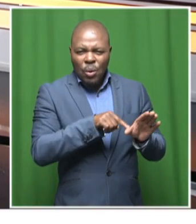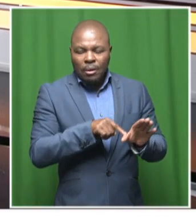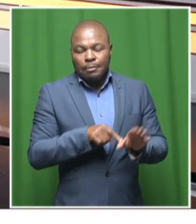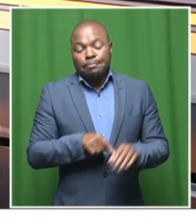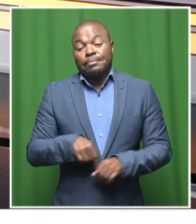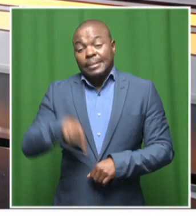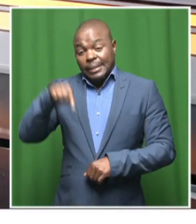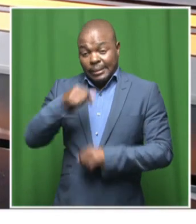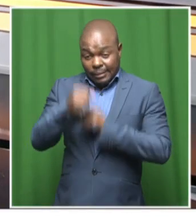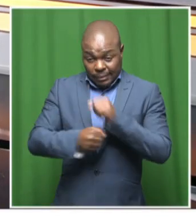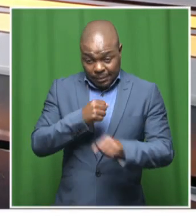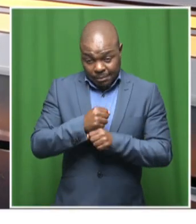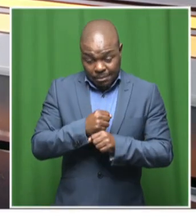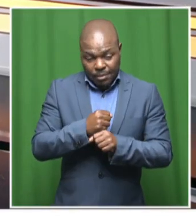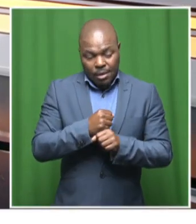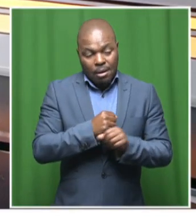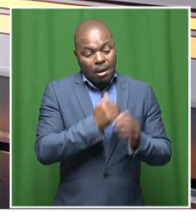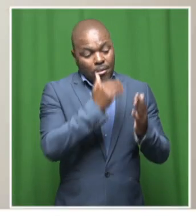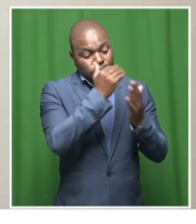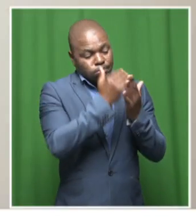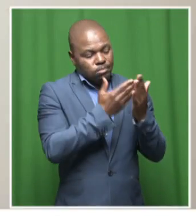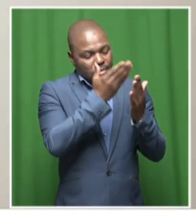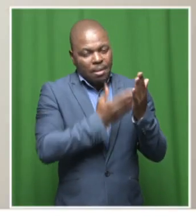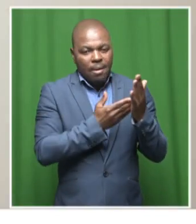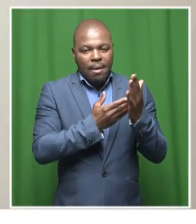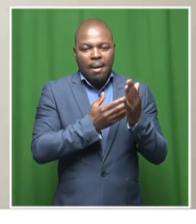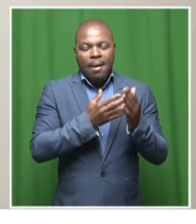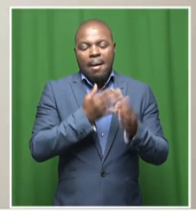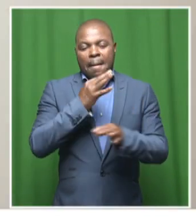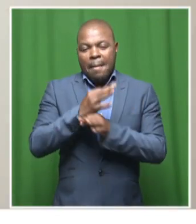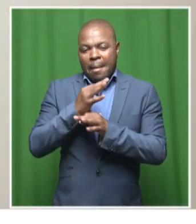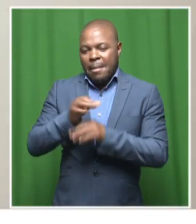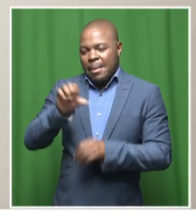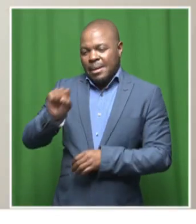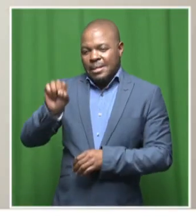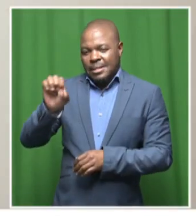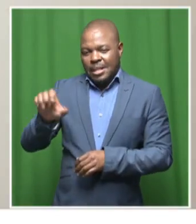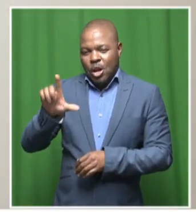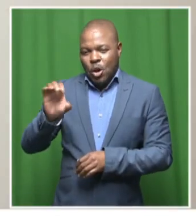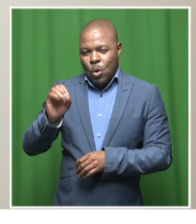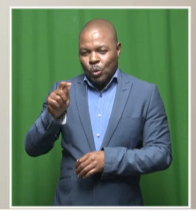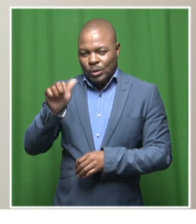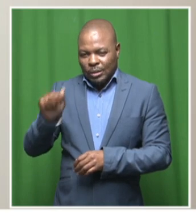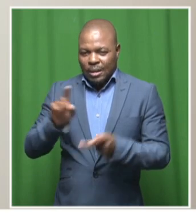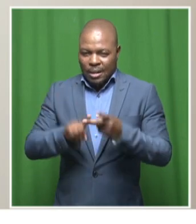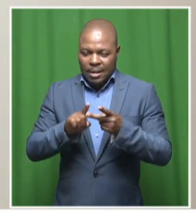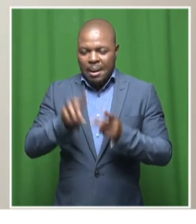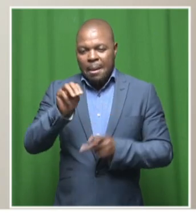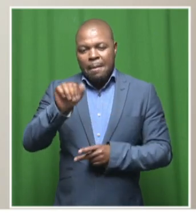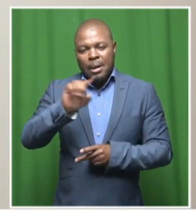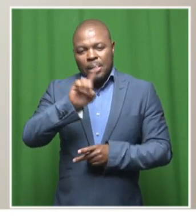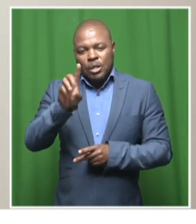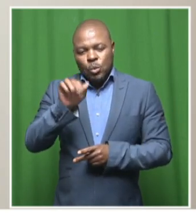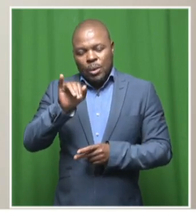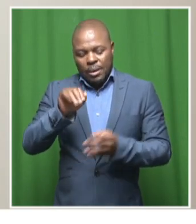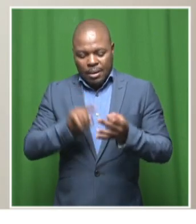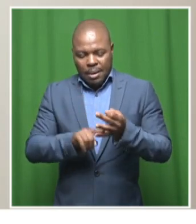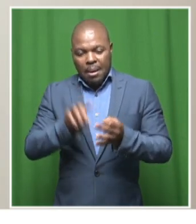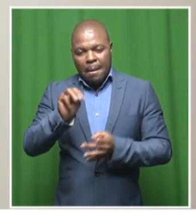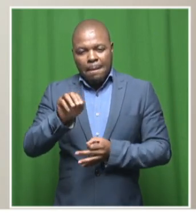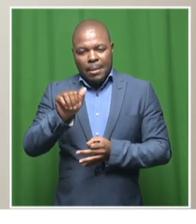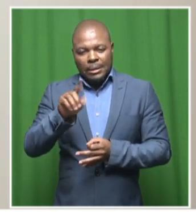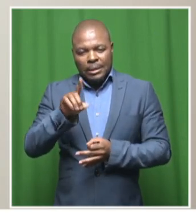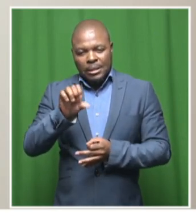year on the lineup, we have Selaelo Selota, of course. We have Uthandisa Mazwai, Umandisa